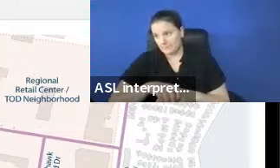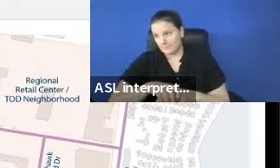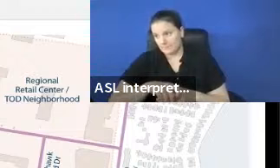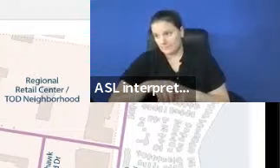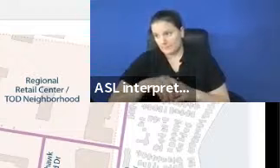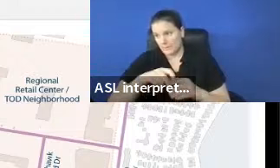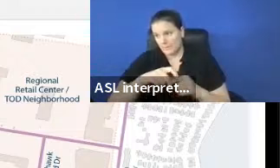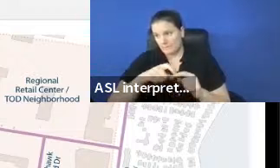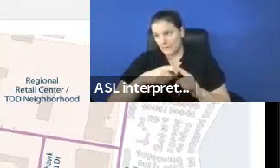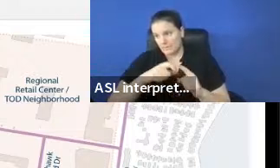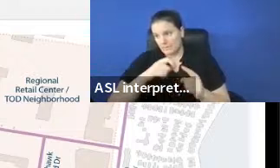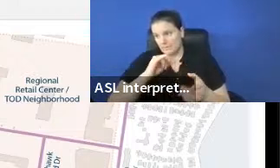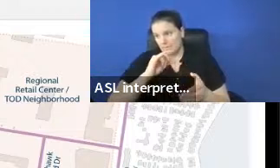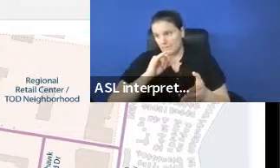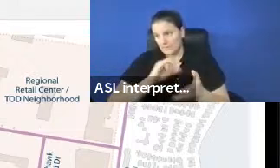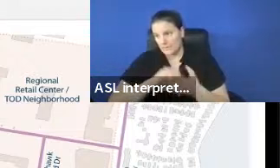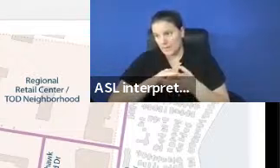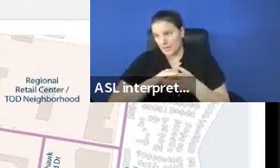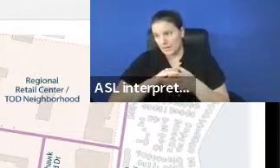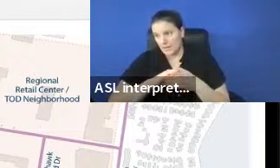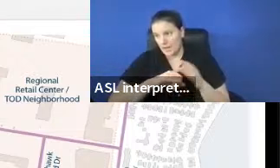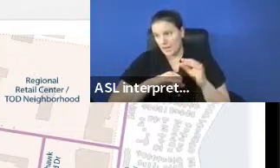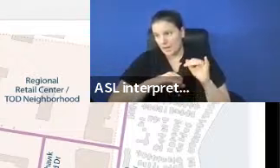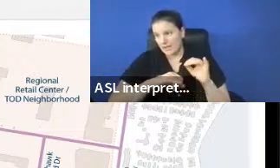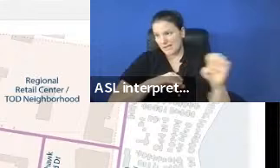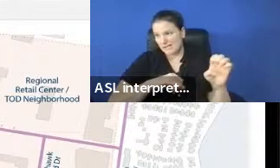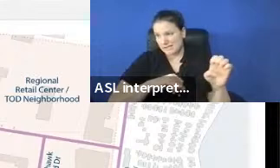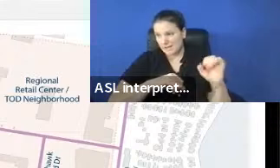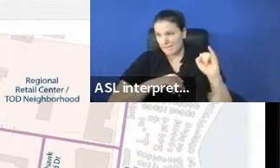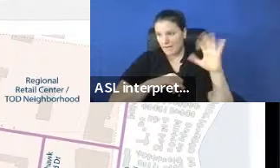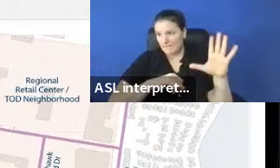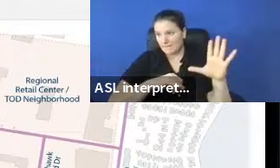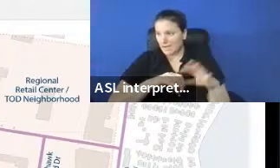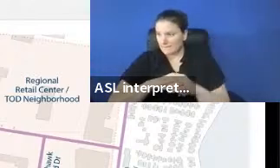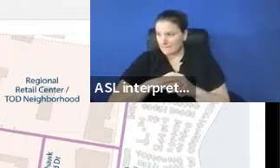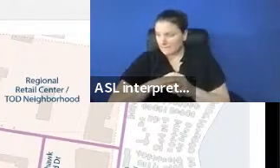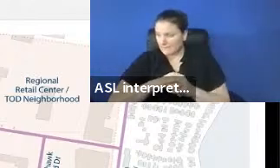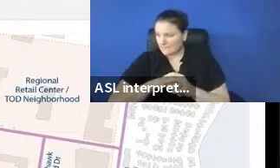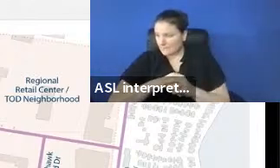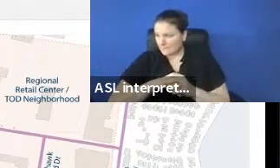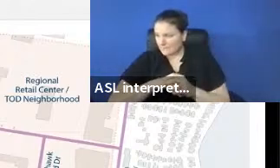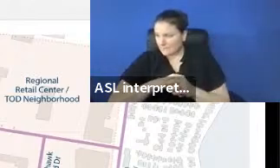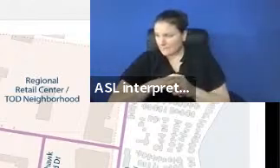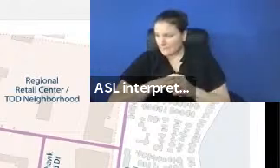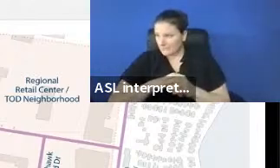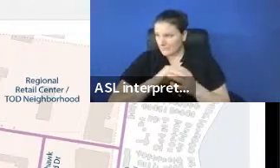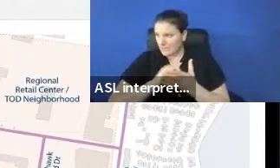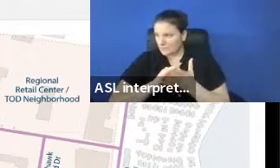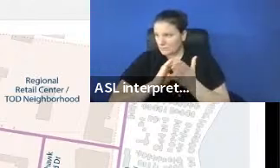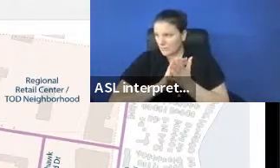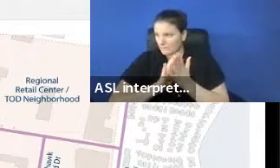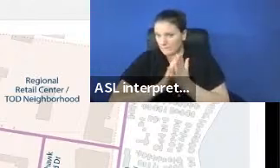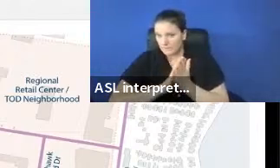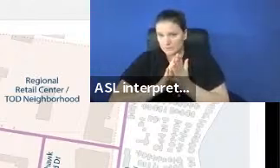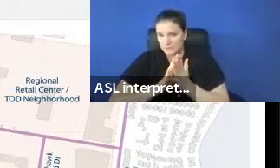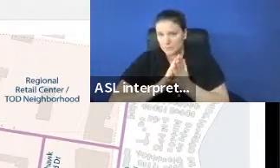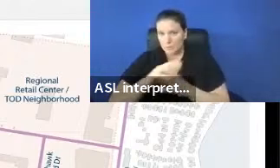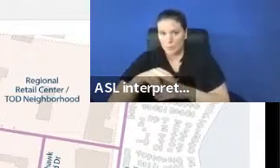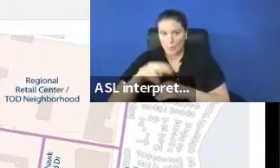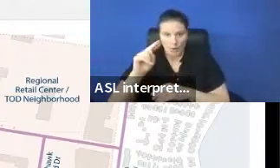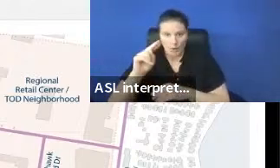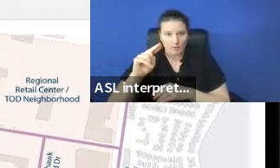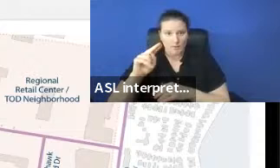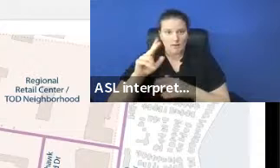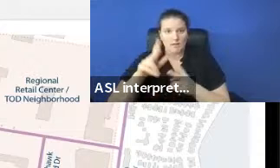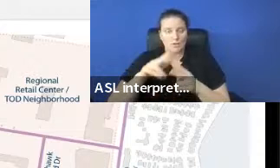on Marine Drive on the east side of I-5, that would be traffic traveling northbound, either to